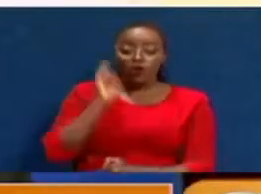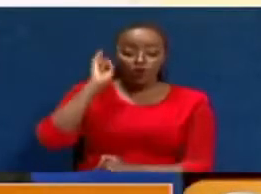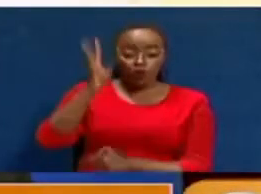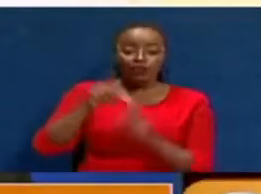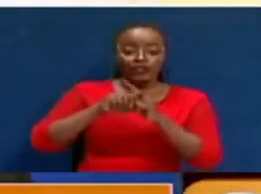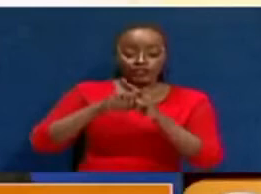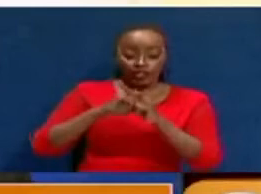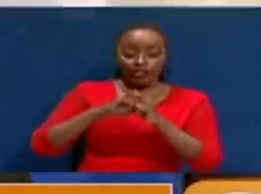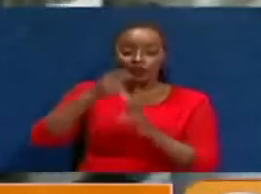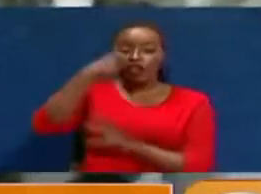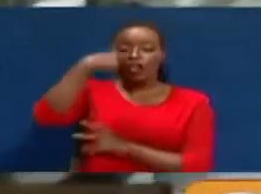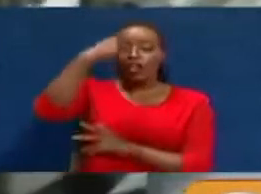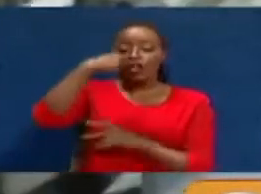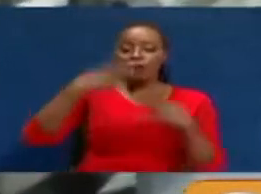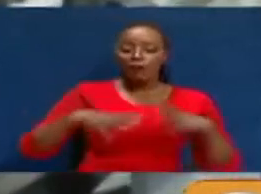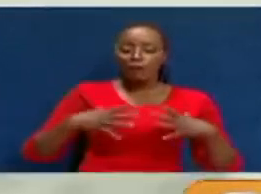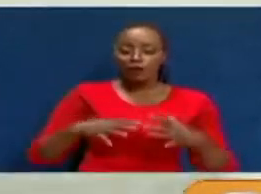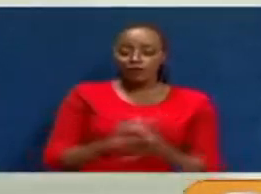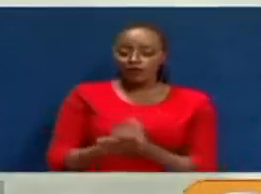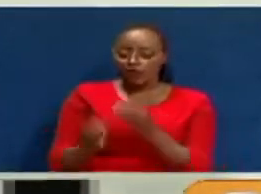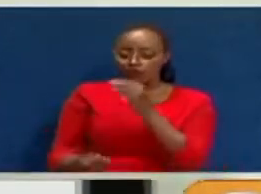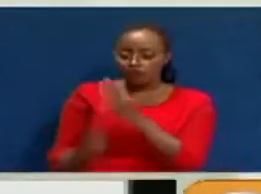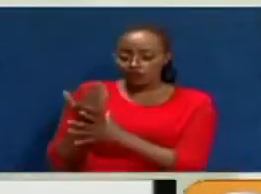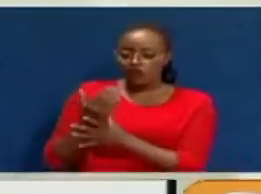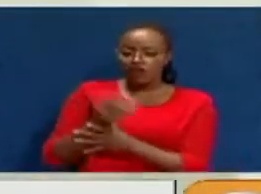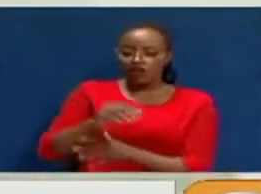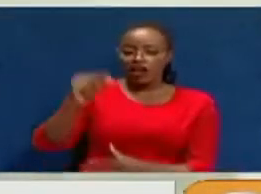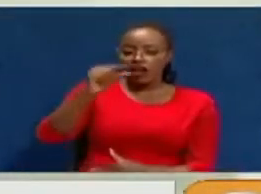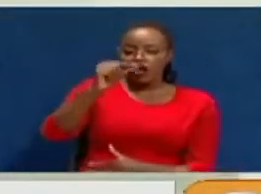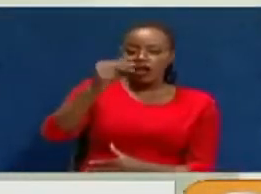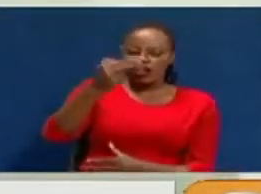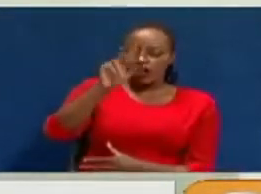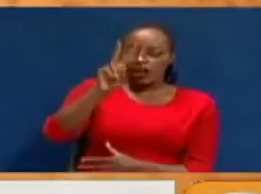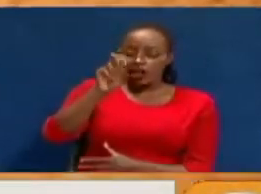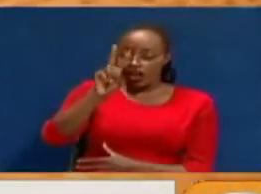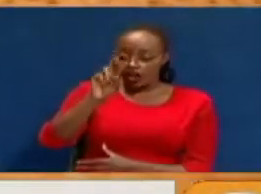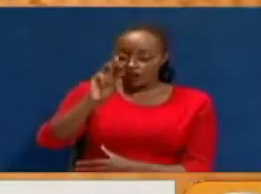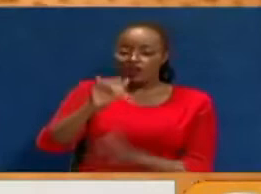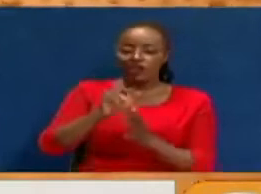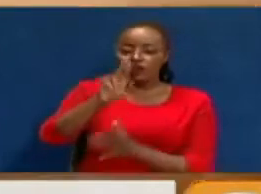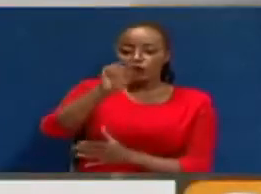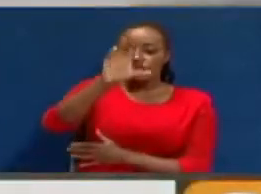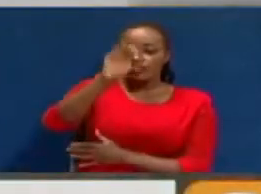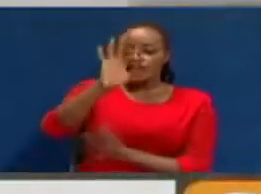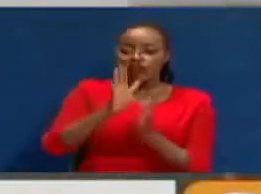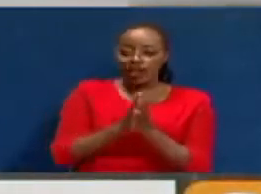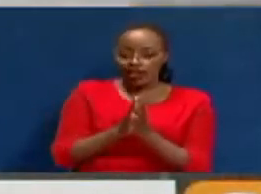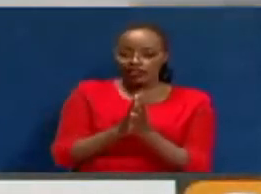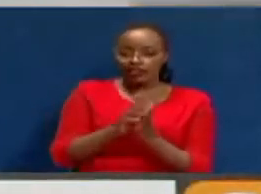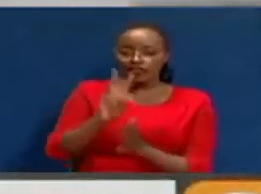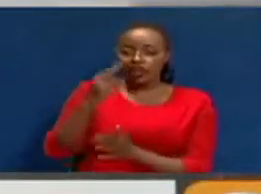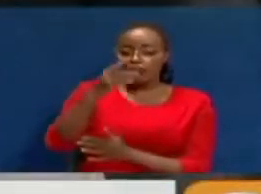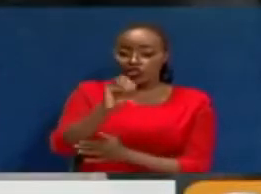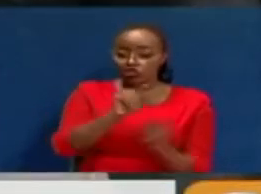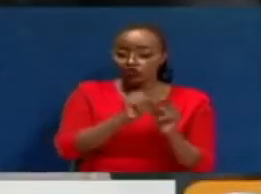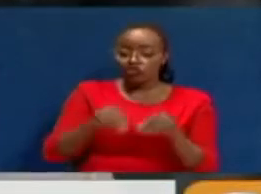indeed start vaccinating people. COVAX was created by Gavi, UNICEF and the World Health Organization to deliver 2 billion